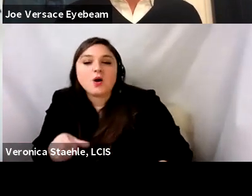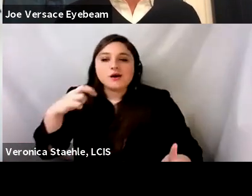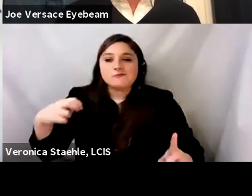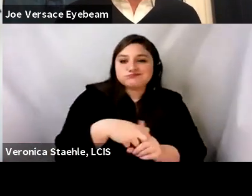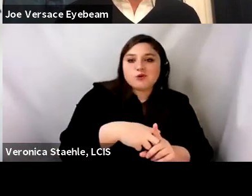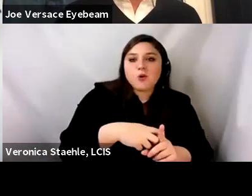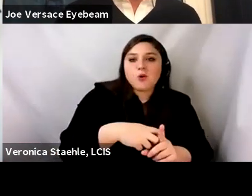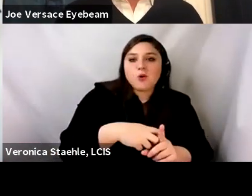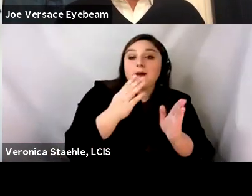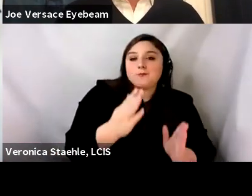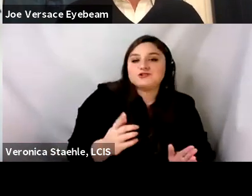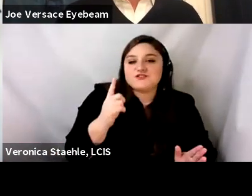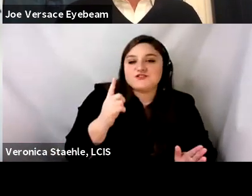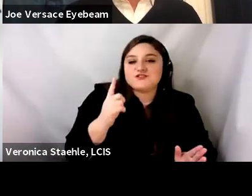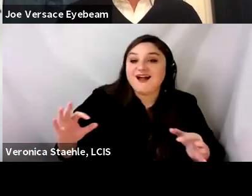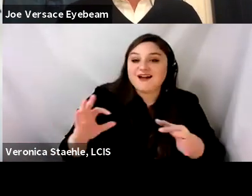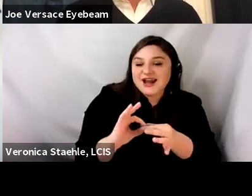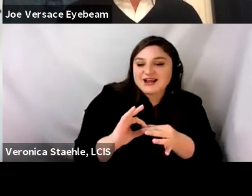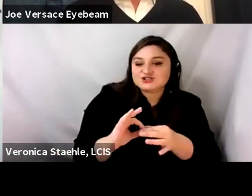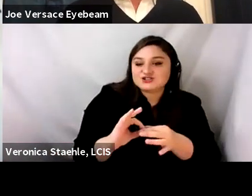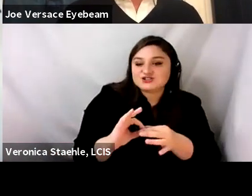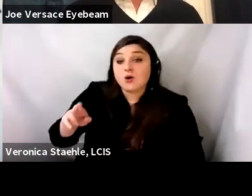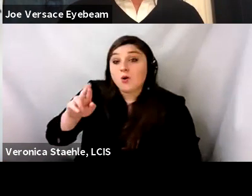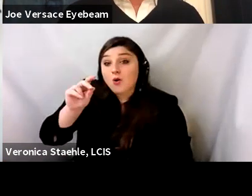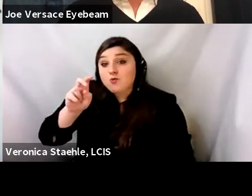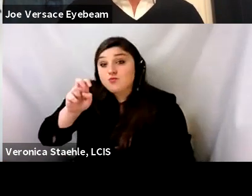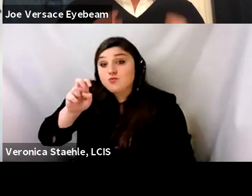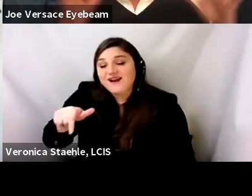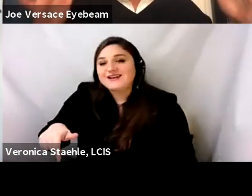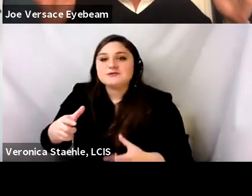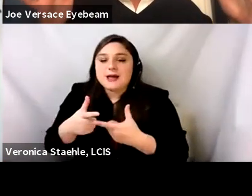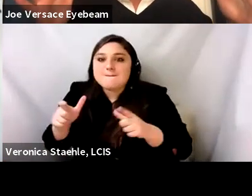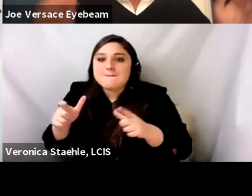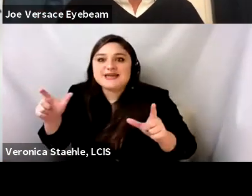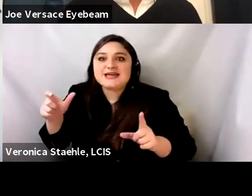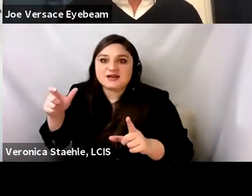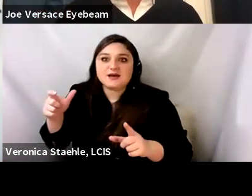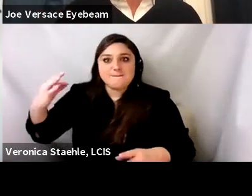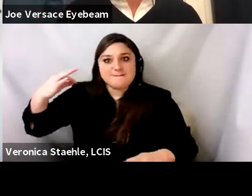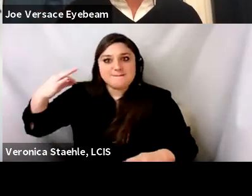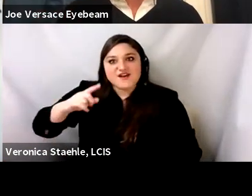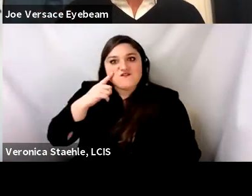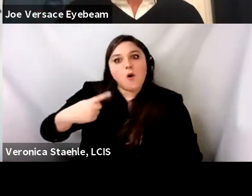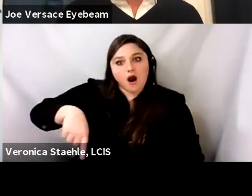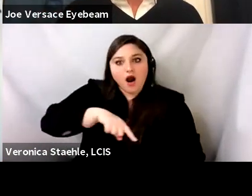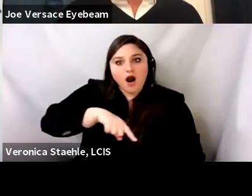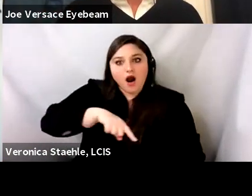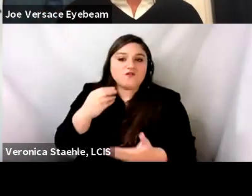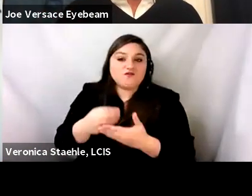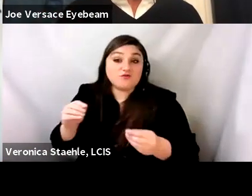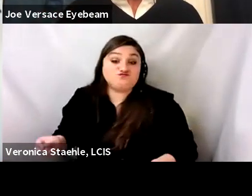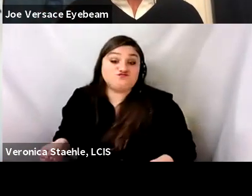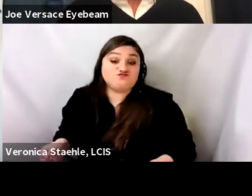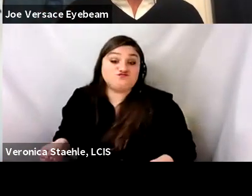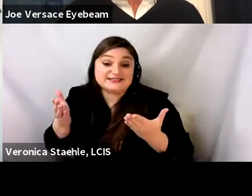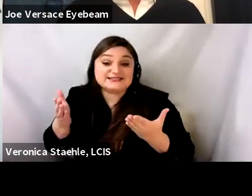very personalized for us on fundraising, which is, you know, such a big term and concept, but it's